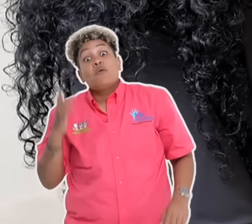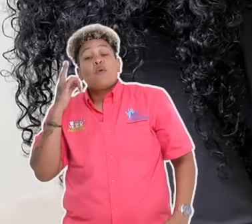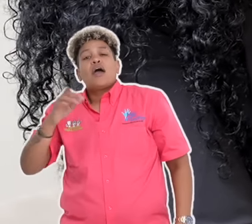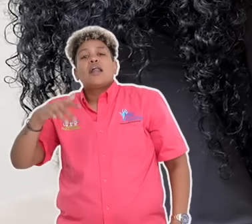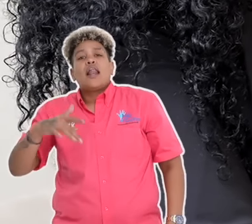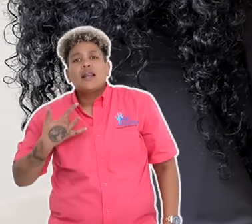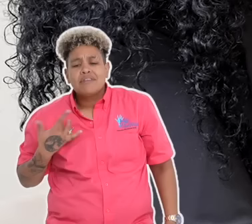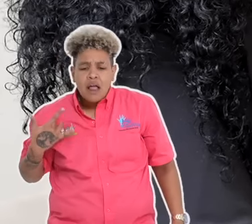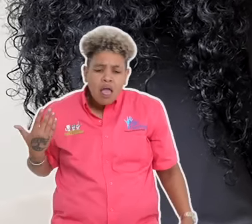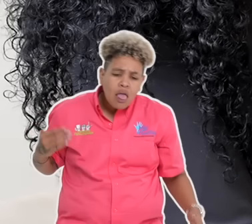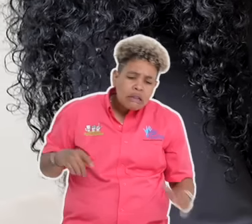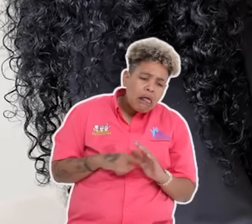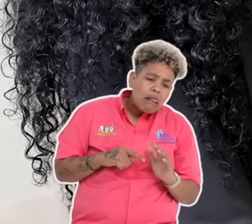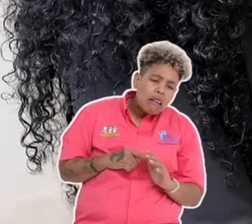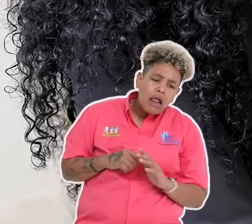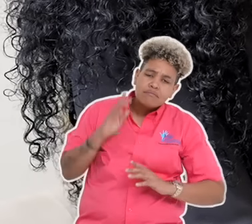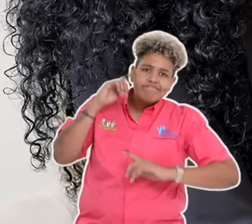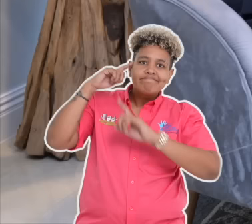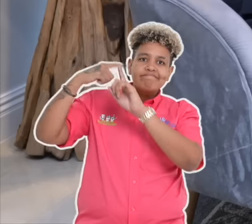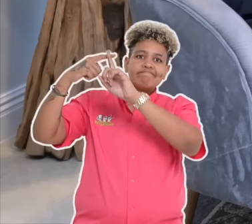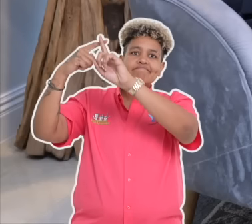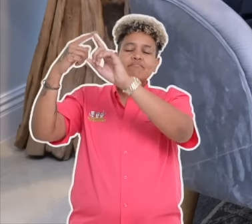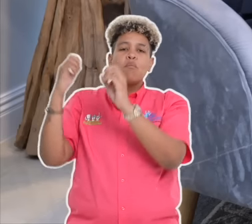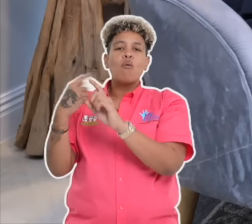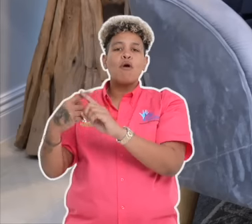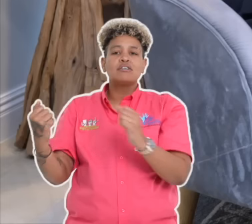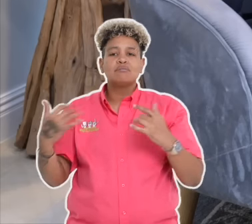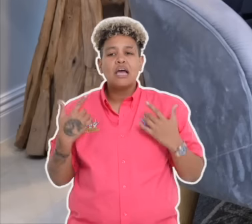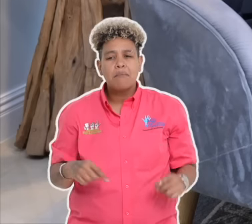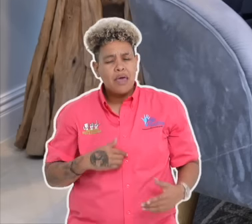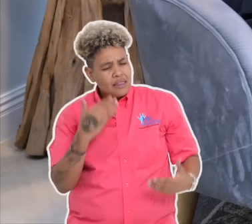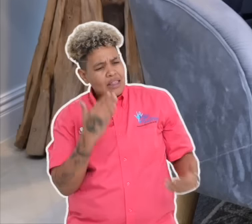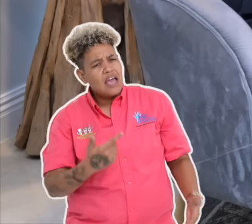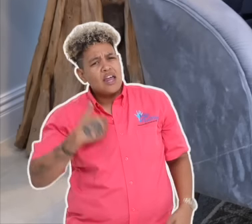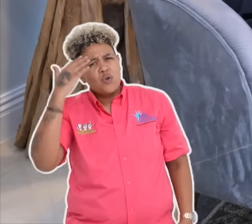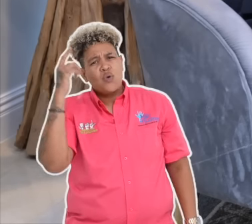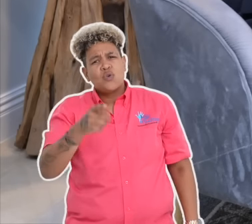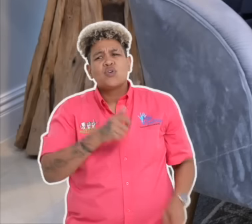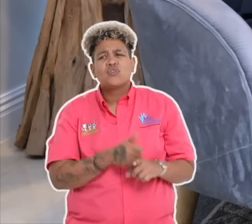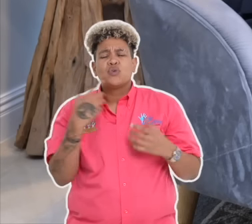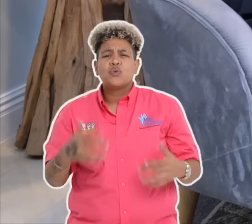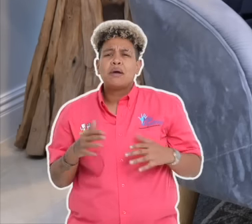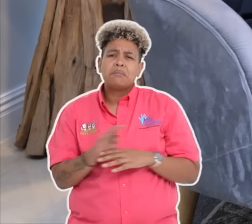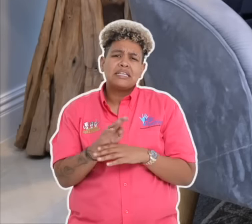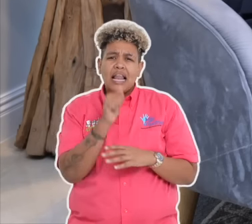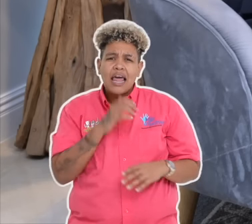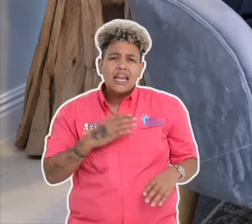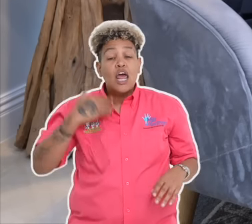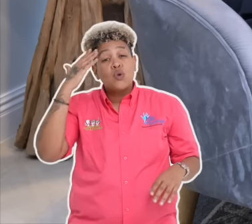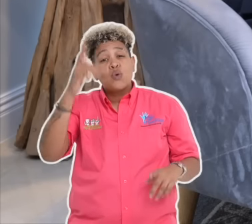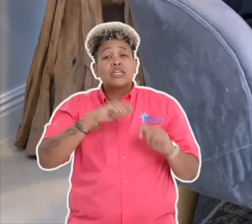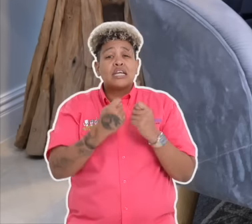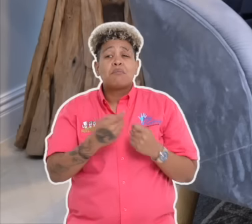you're not bottling yourself down with all the negative things that surround you. Mm-hmm. I thank you so very much. I know that you are an extremely busy lady. I know